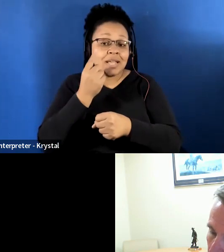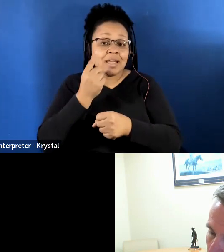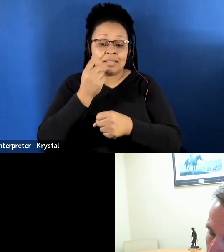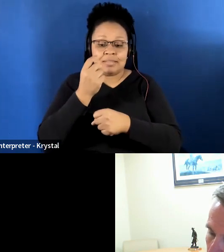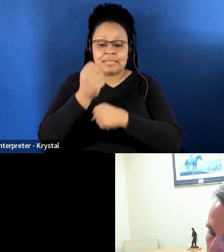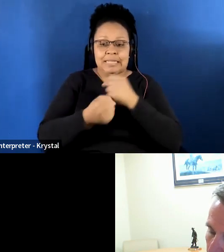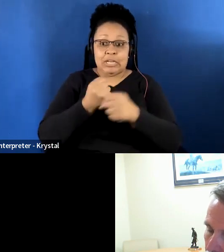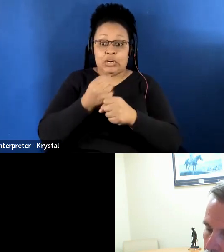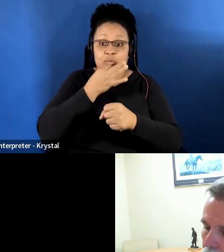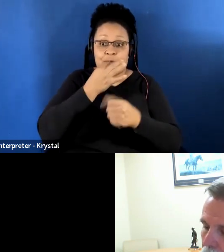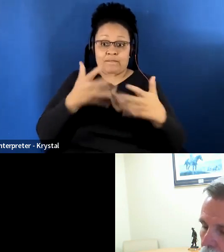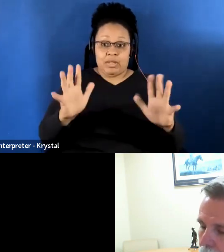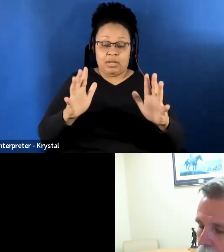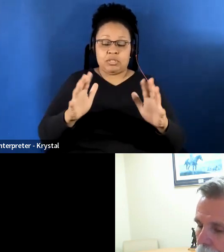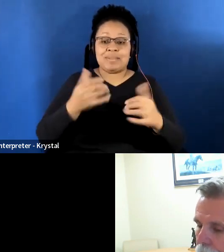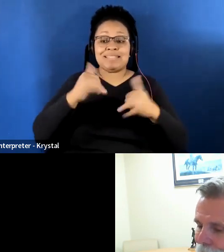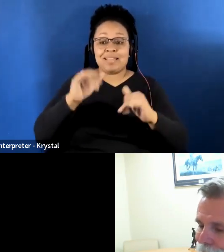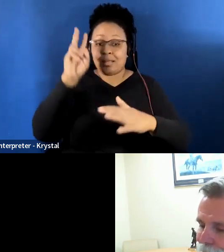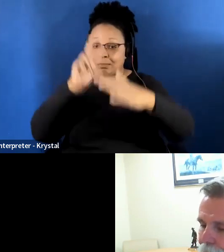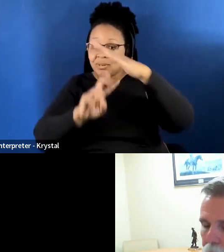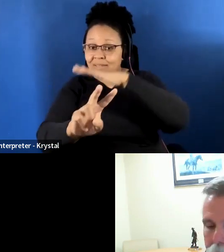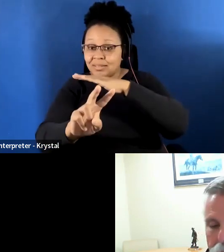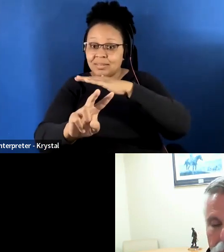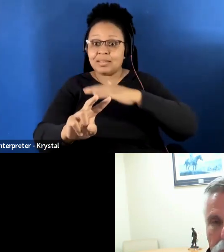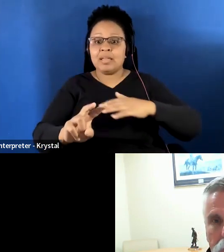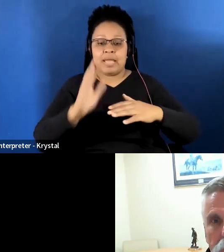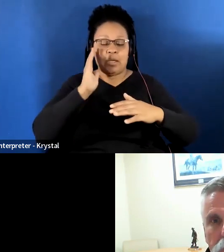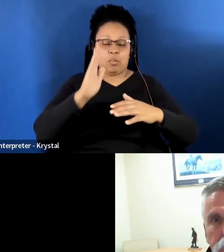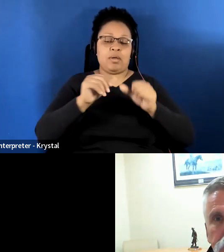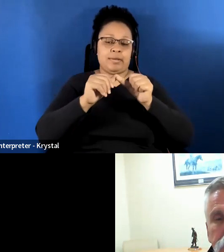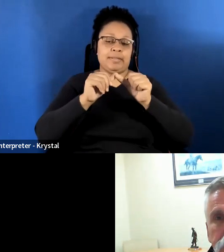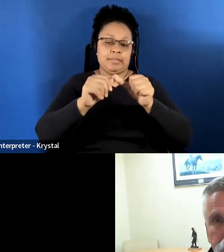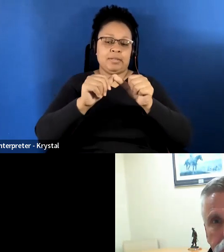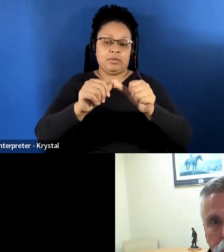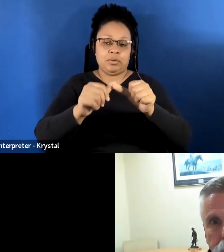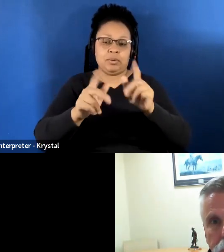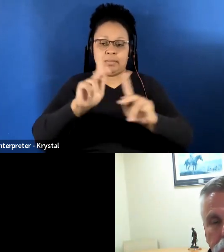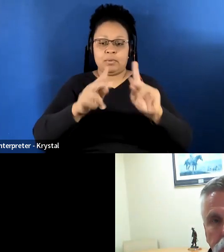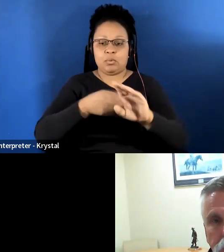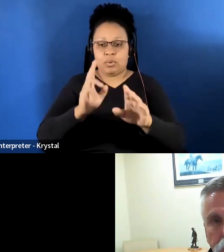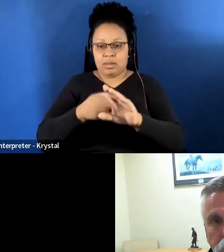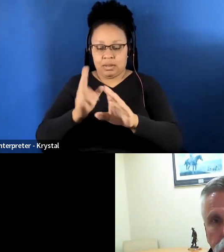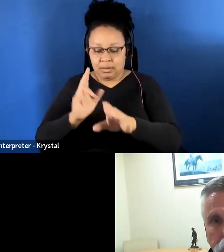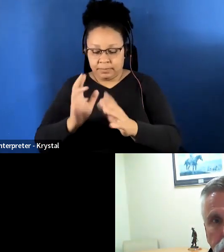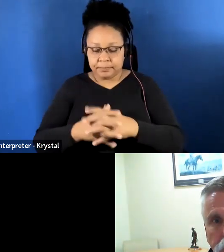but they're predicting that this trend will continue.